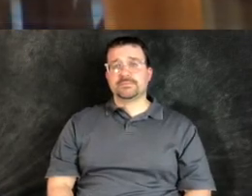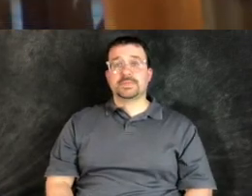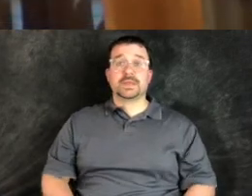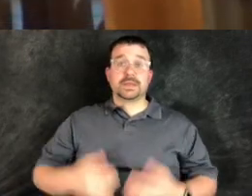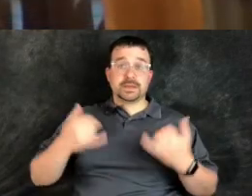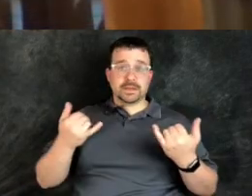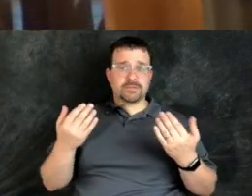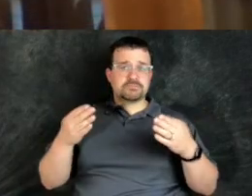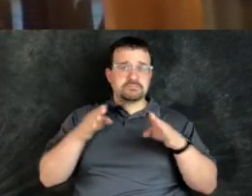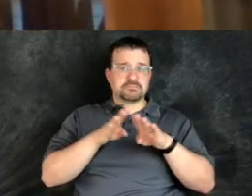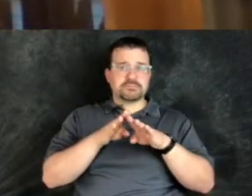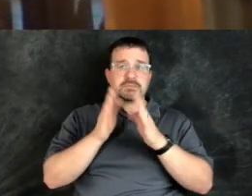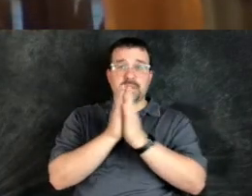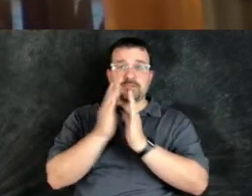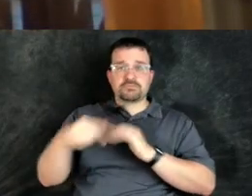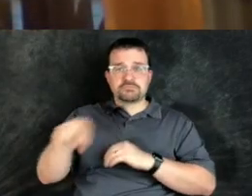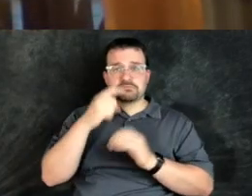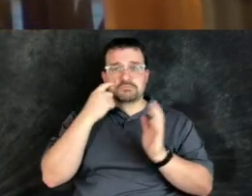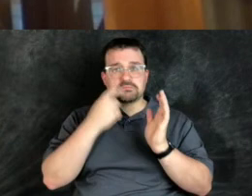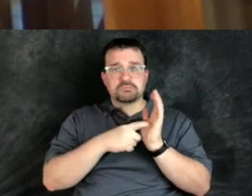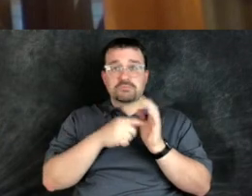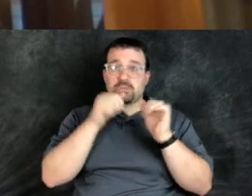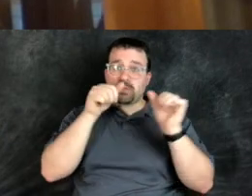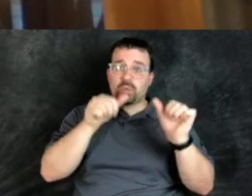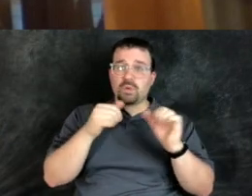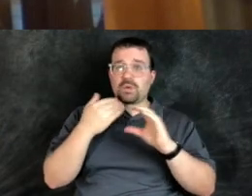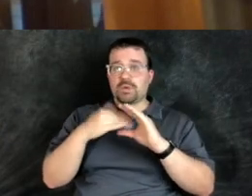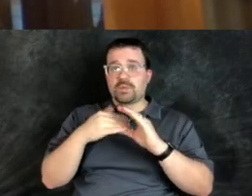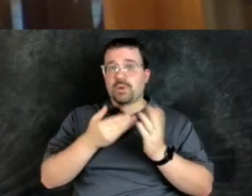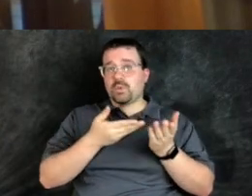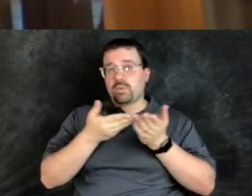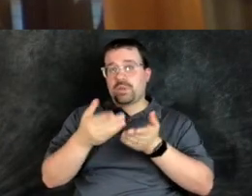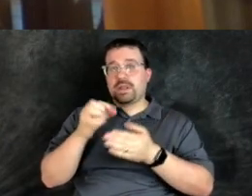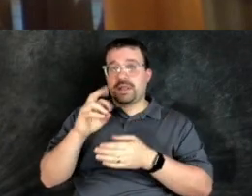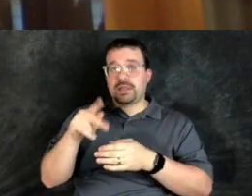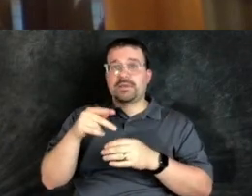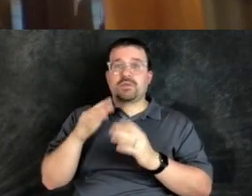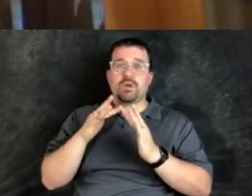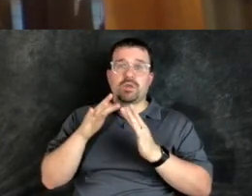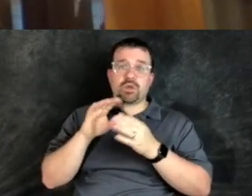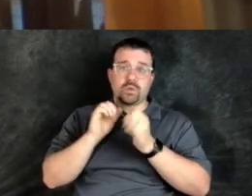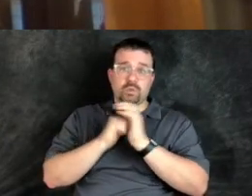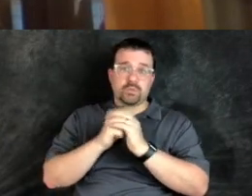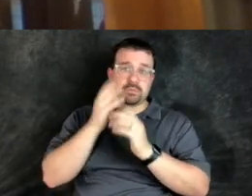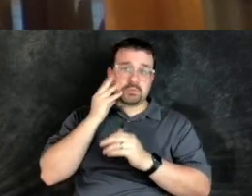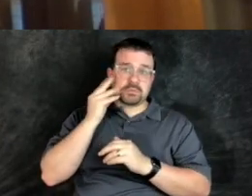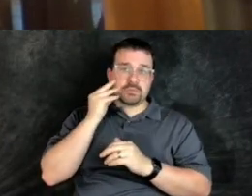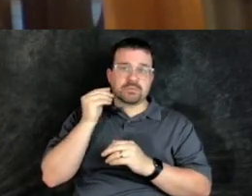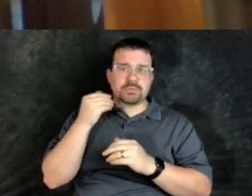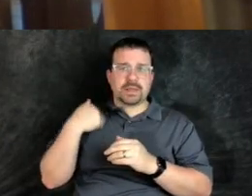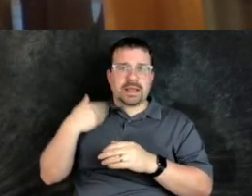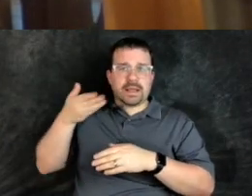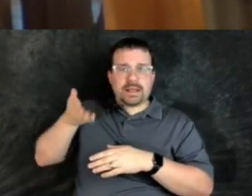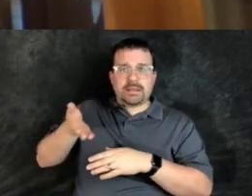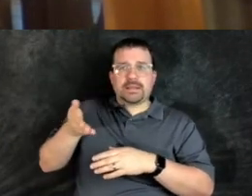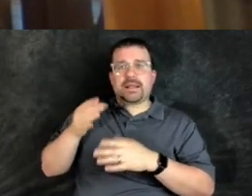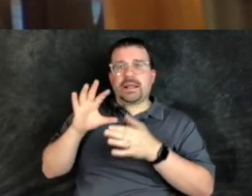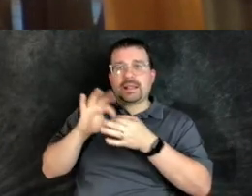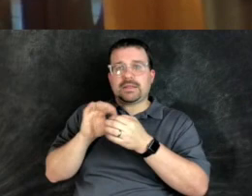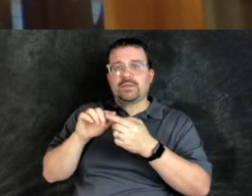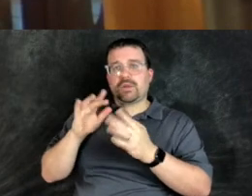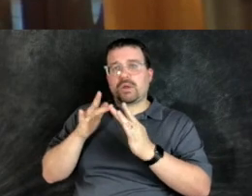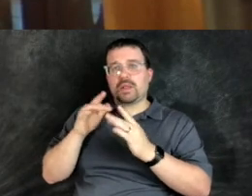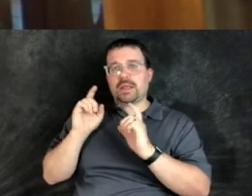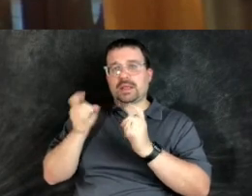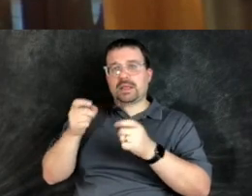As we close, I would ask you to note that the post or email that brought you to the link of this online worship experience contains a link to our online giving